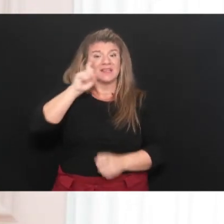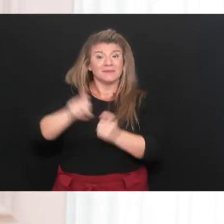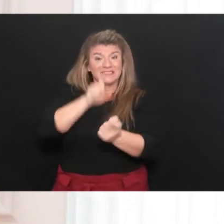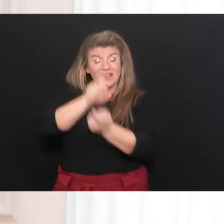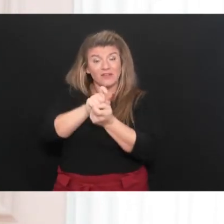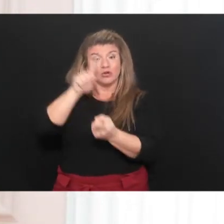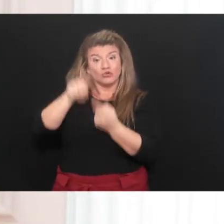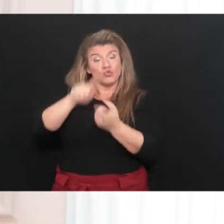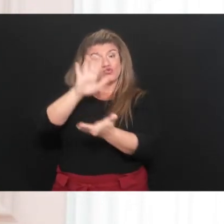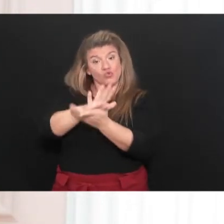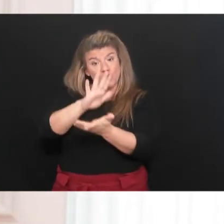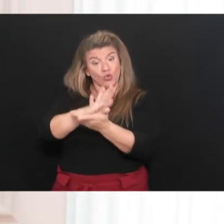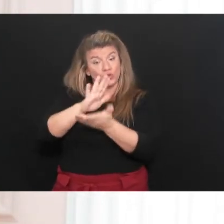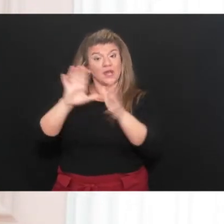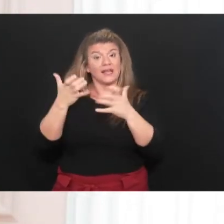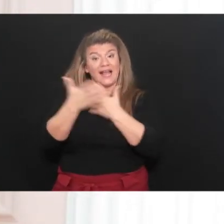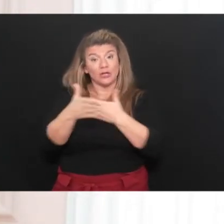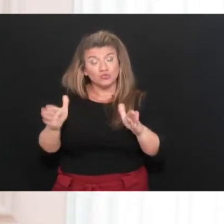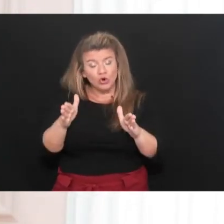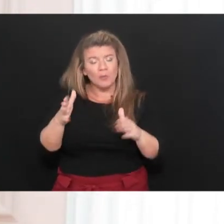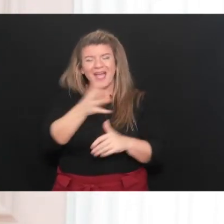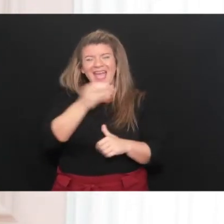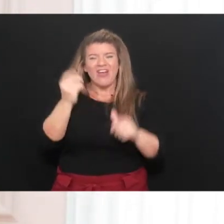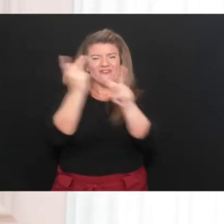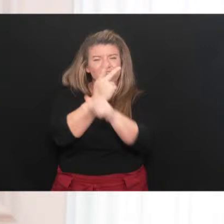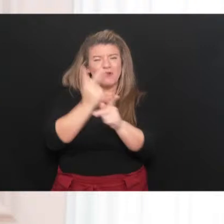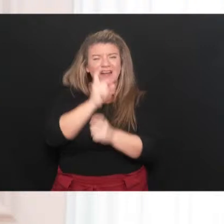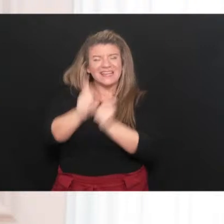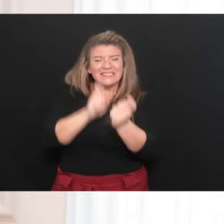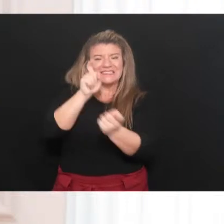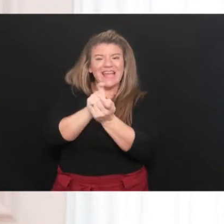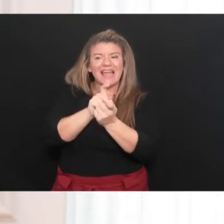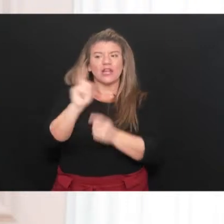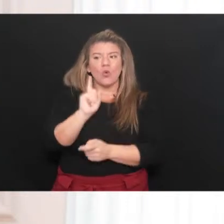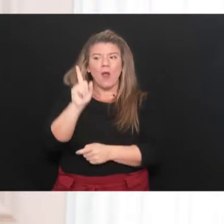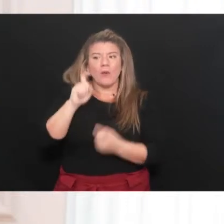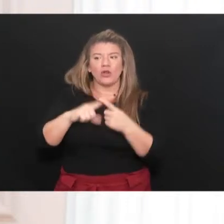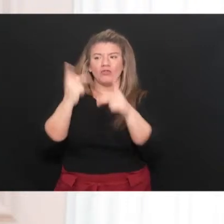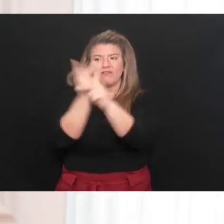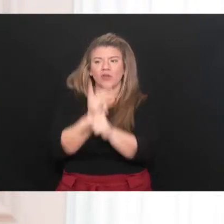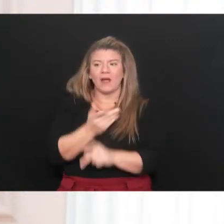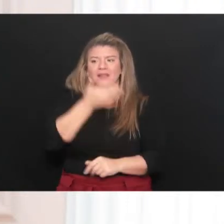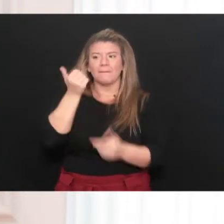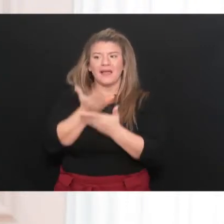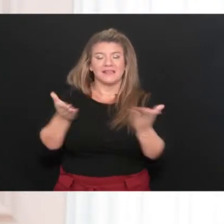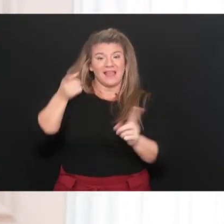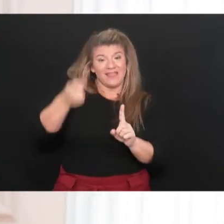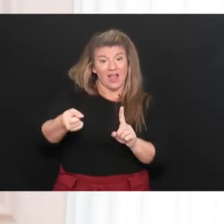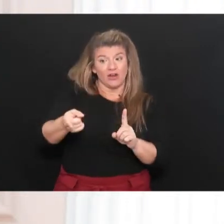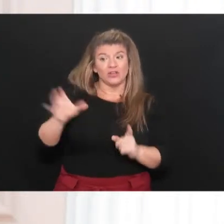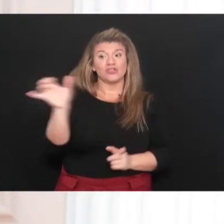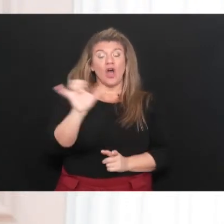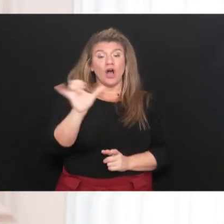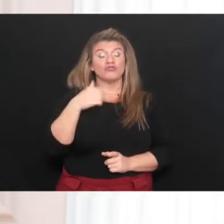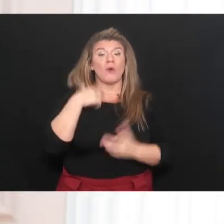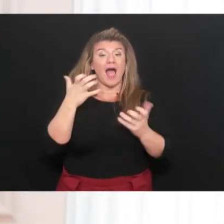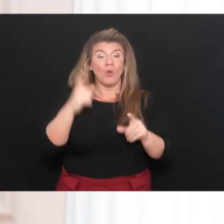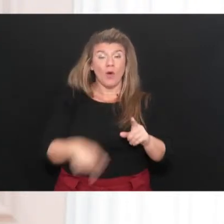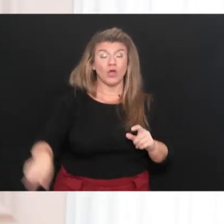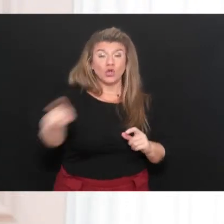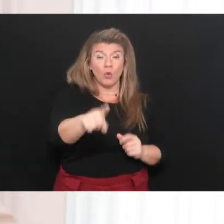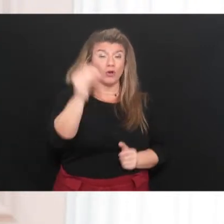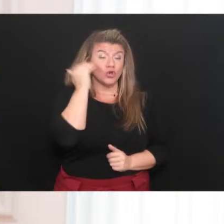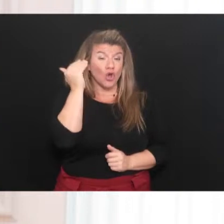into classrooms, and pinpoint where those mitigation strategies are. So with that, I also want you to know that